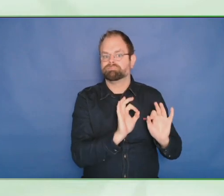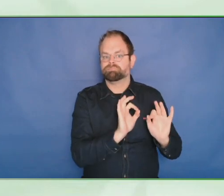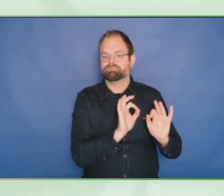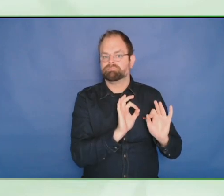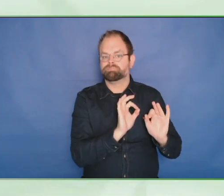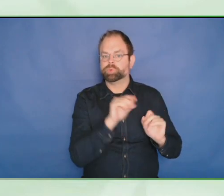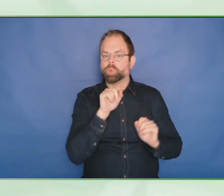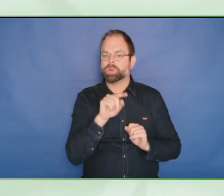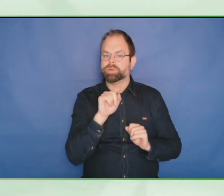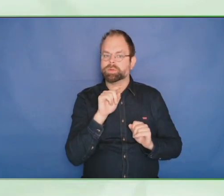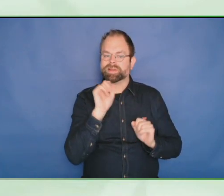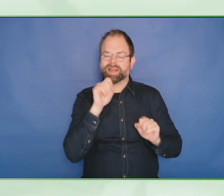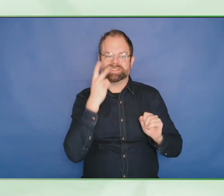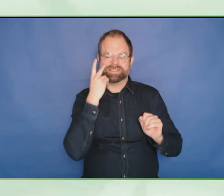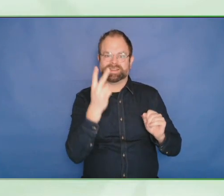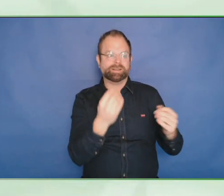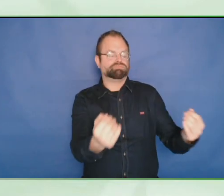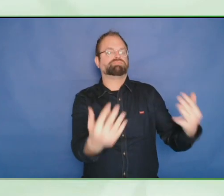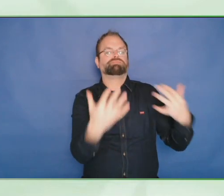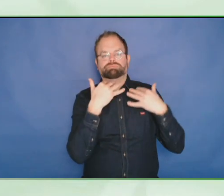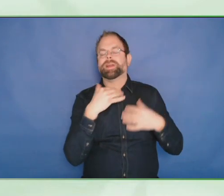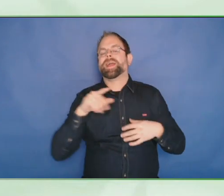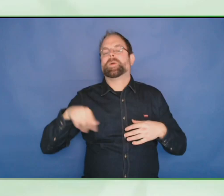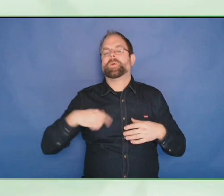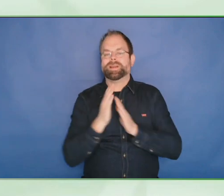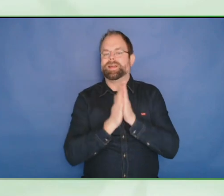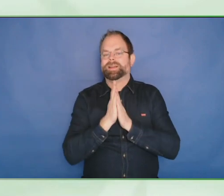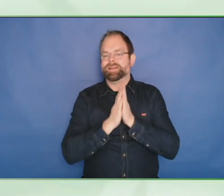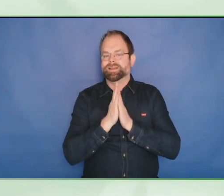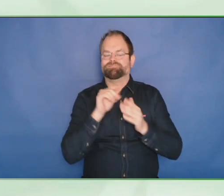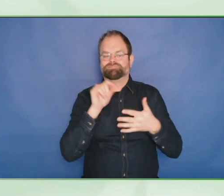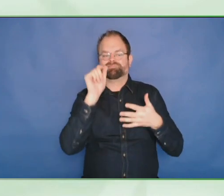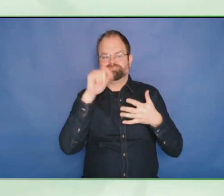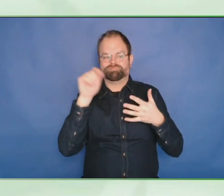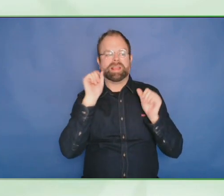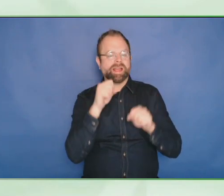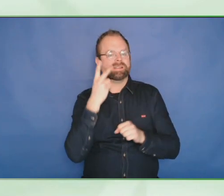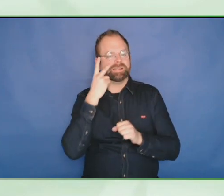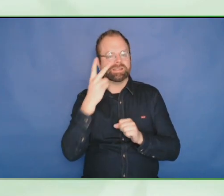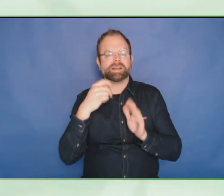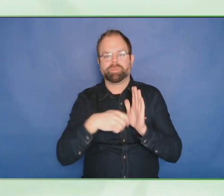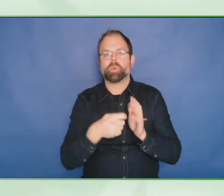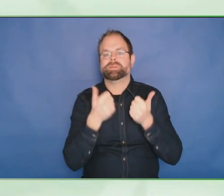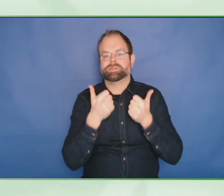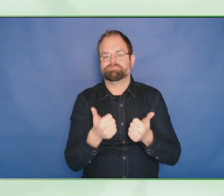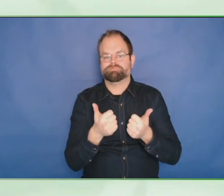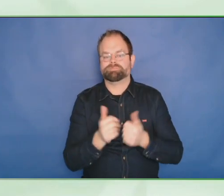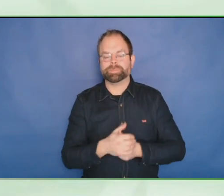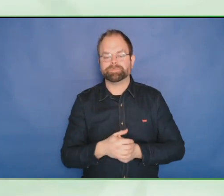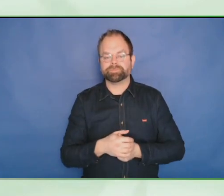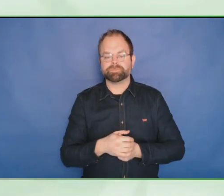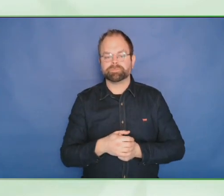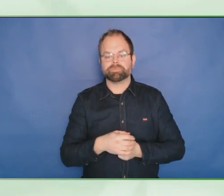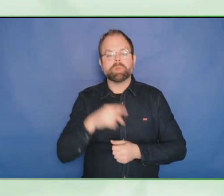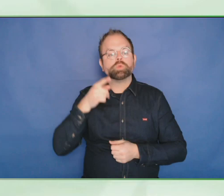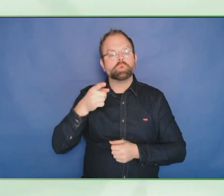Jihad, I think what you talked about in ALNOUR's work is that you go beyond just training and you provide more